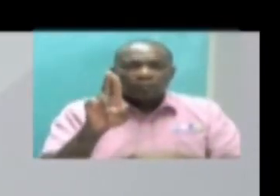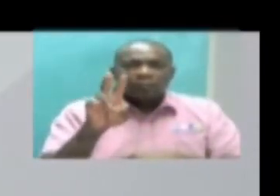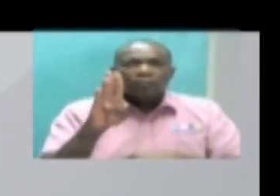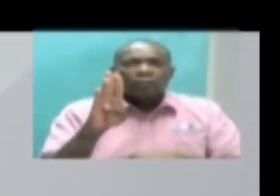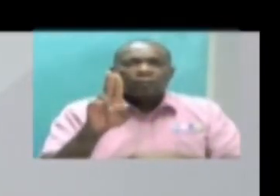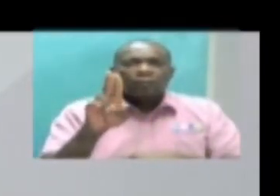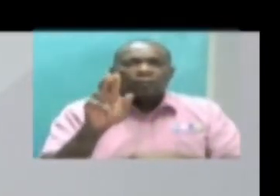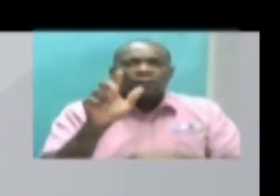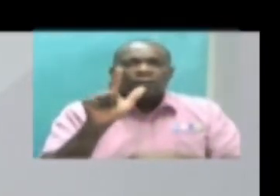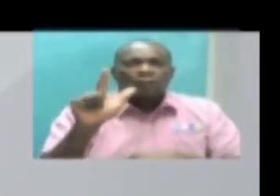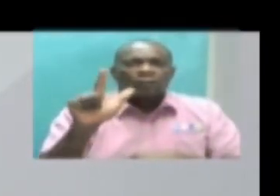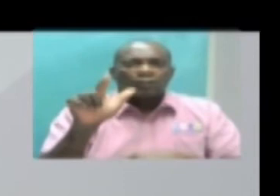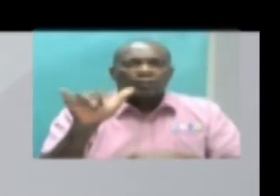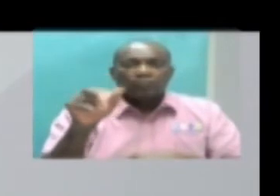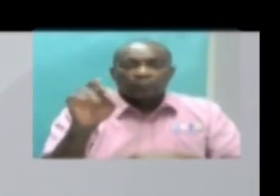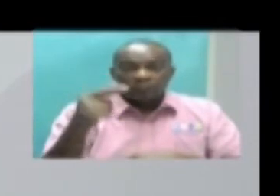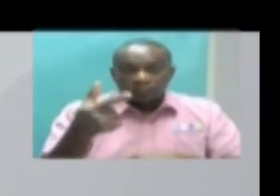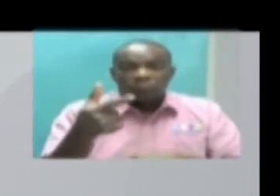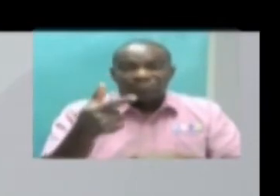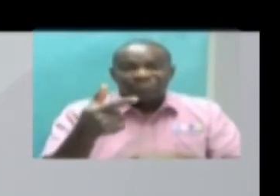keep touching it.